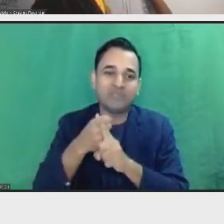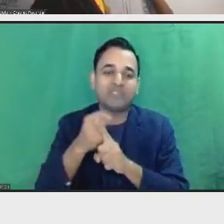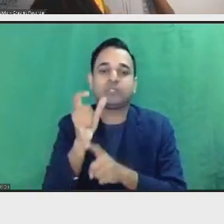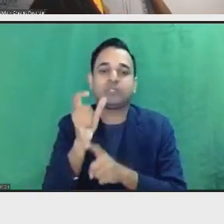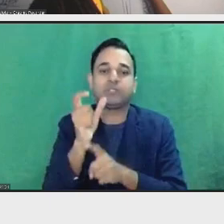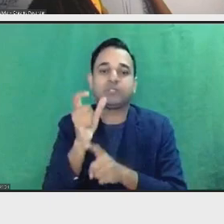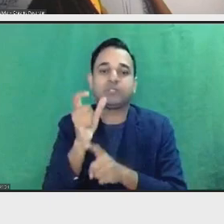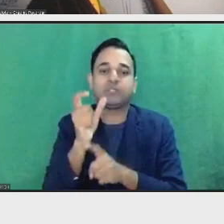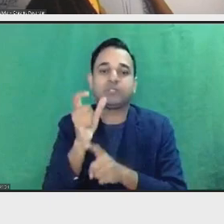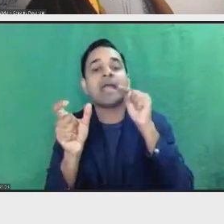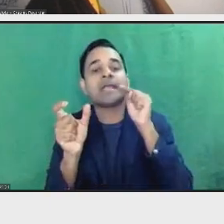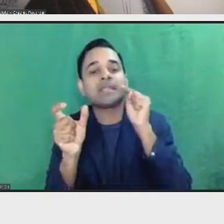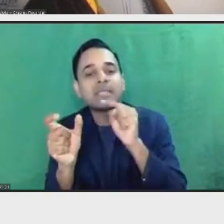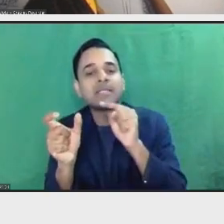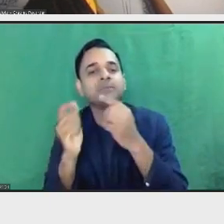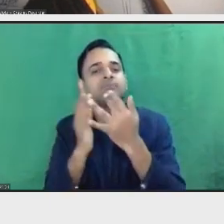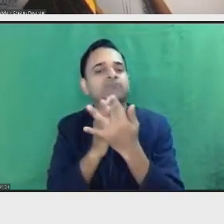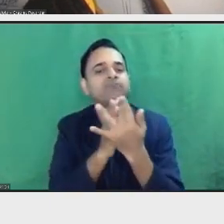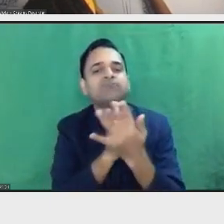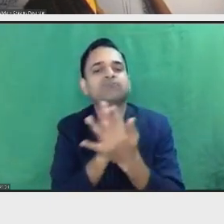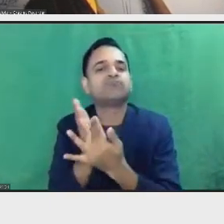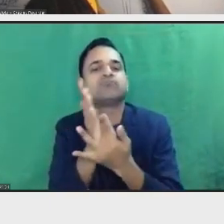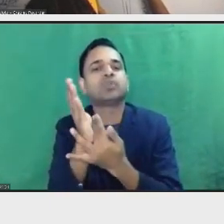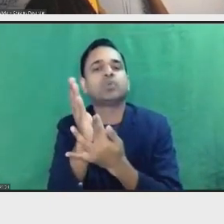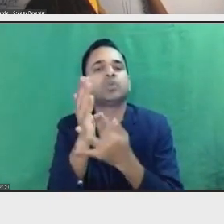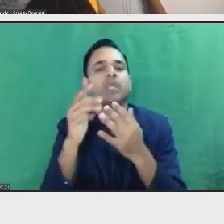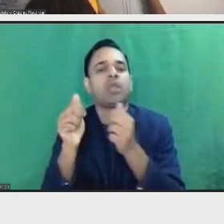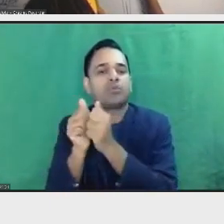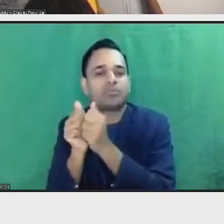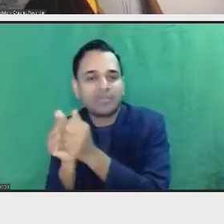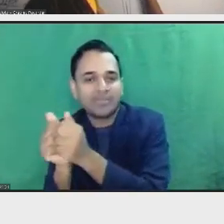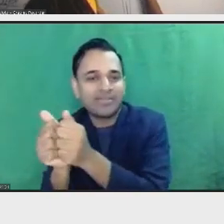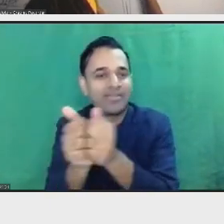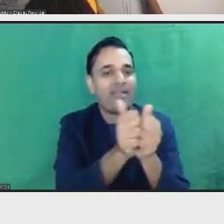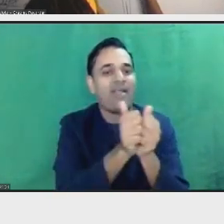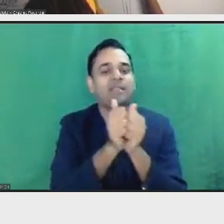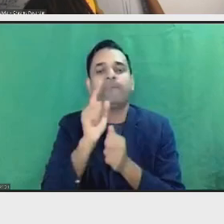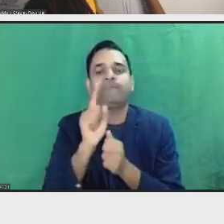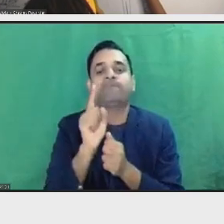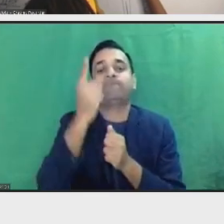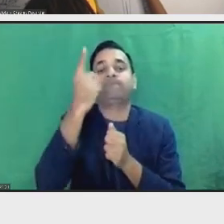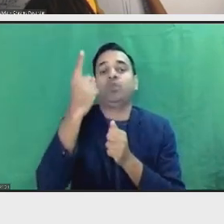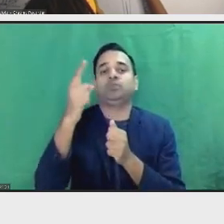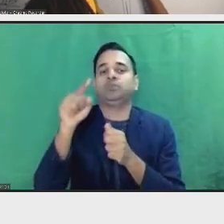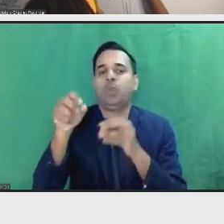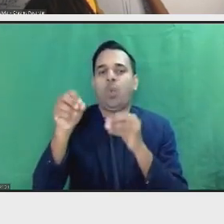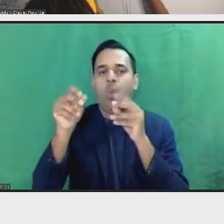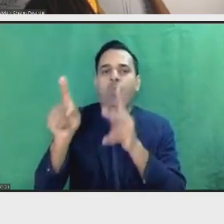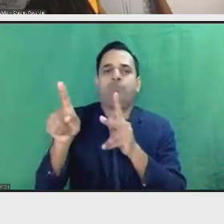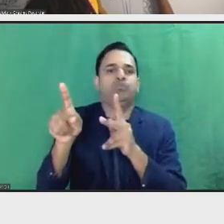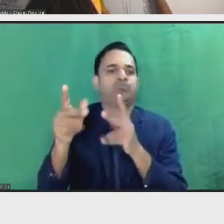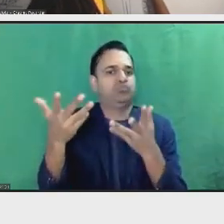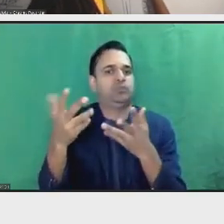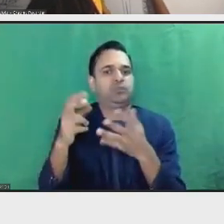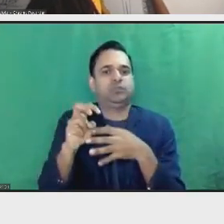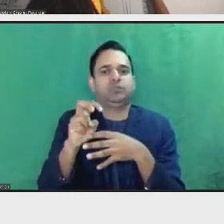take the first opportunity to, along with CEDA, also WWF for their support, and our partners with IUCN, the OCHR,